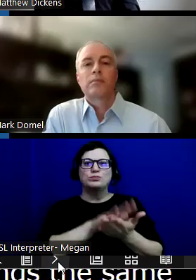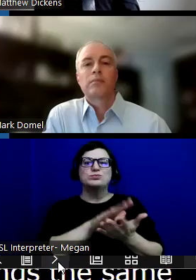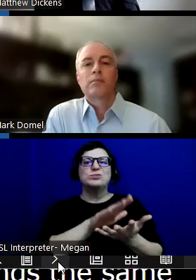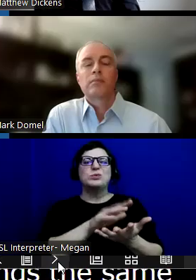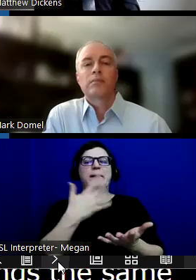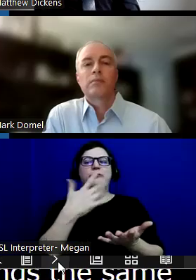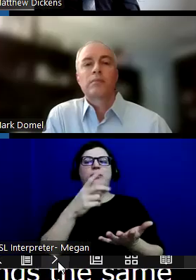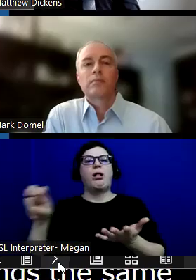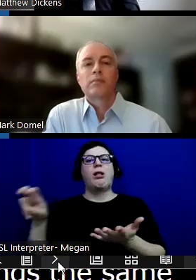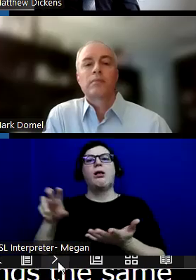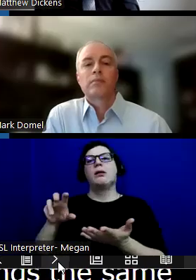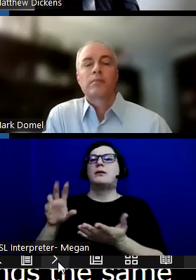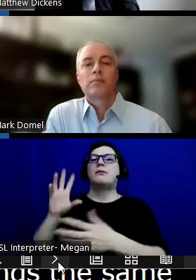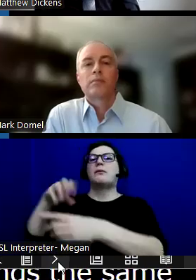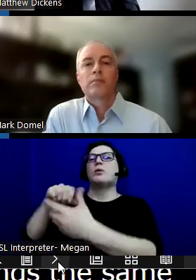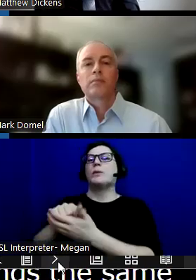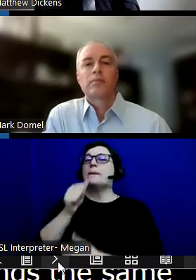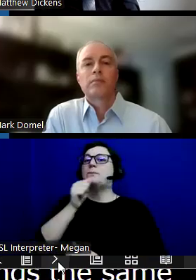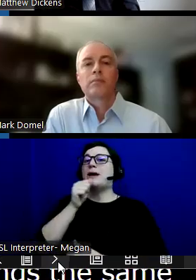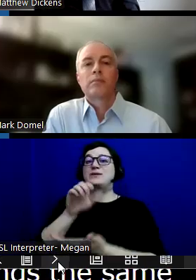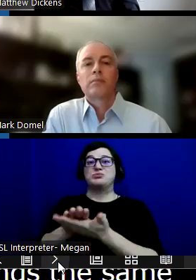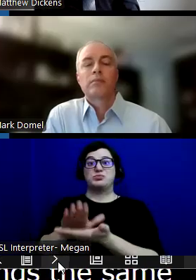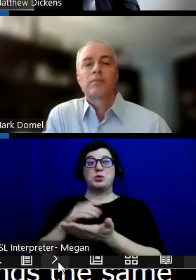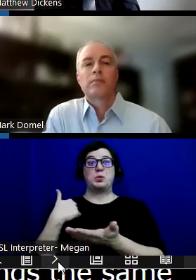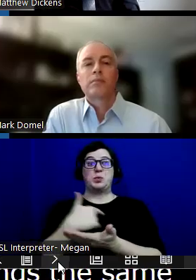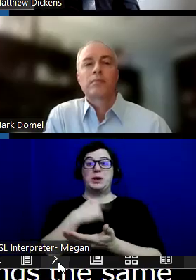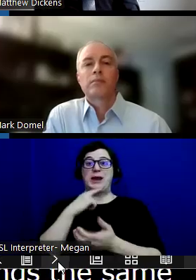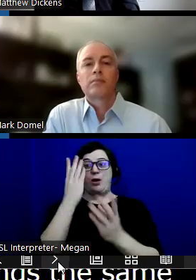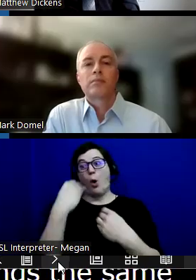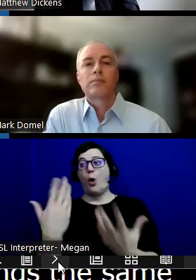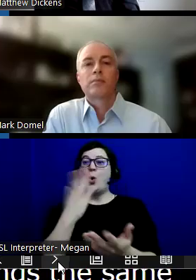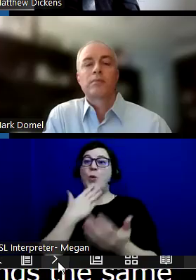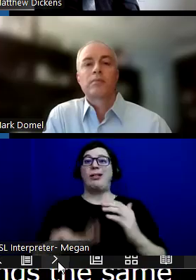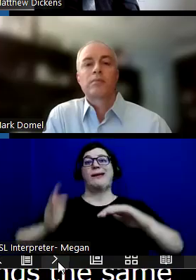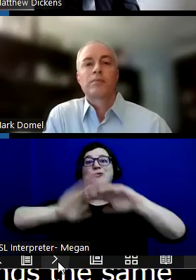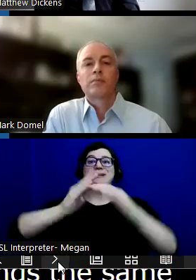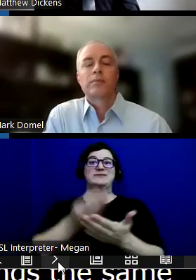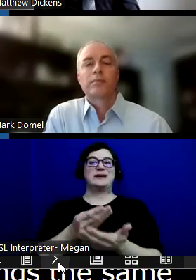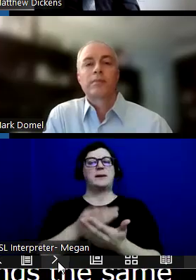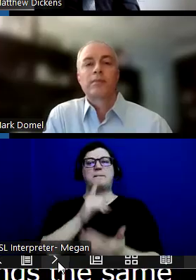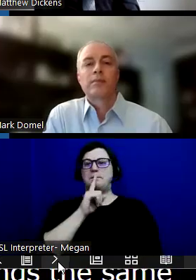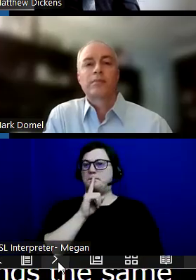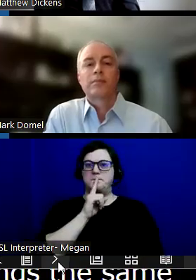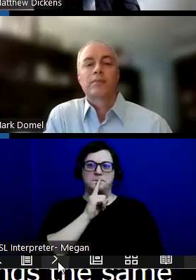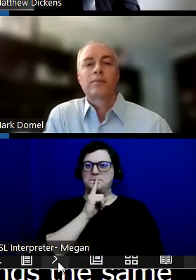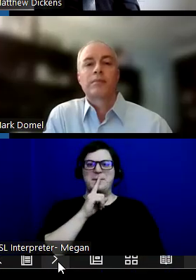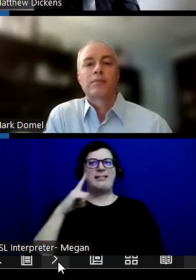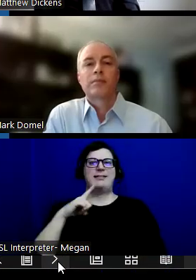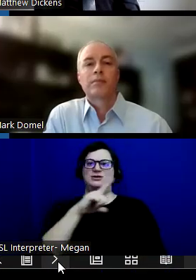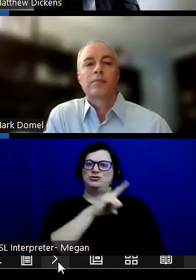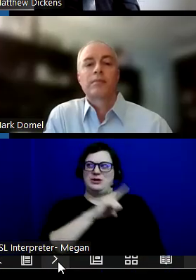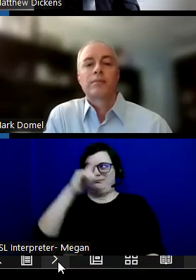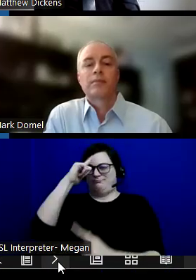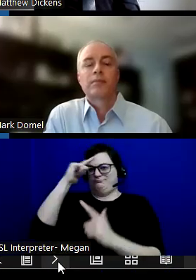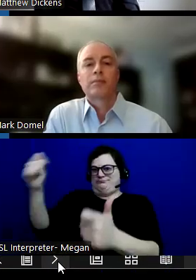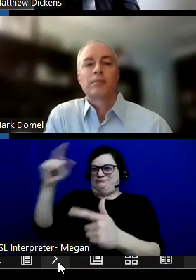participating in a private school, that we can increase their funding because we the legislature and everyone will decide the